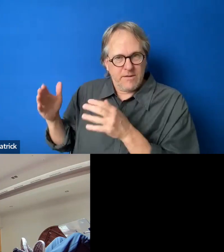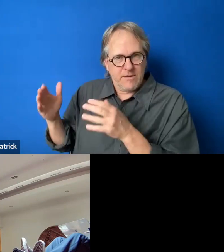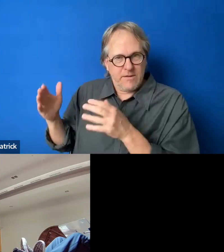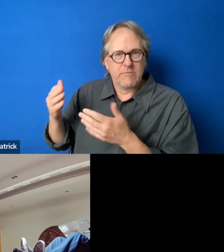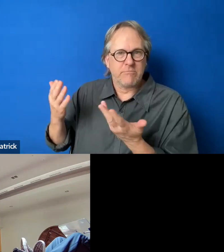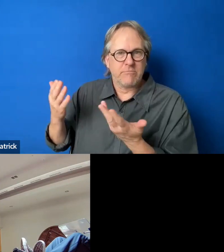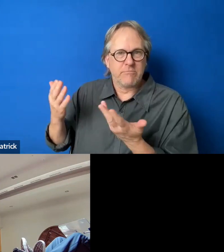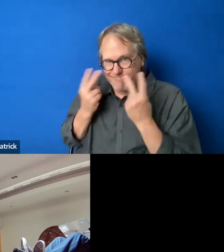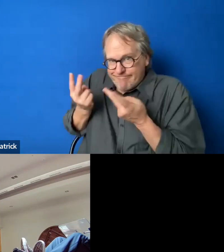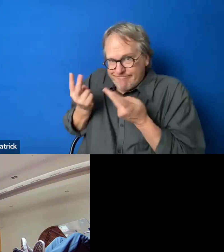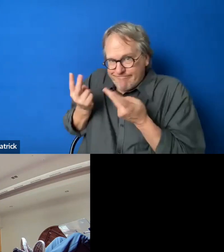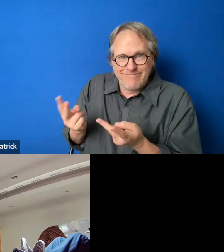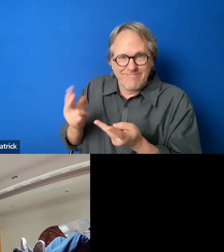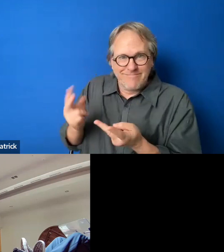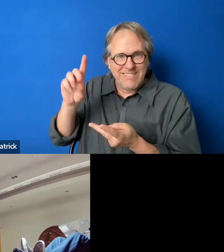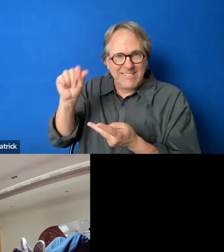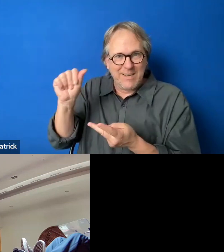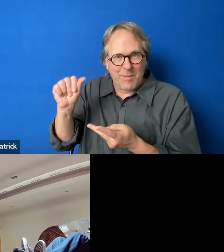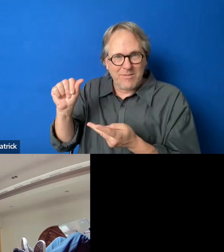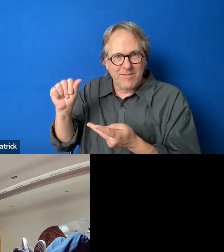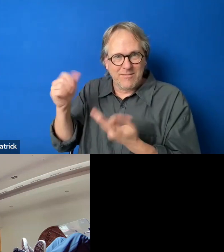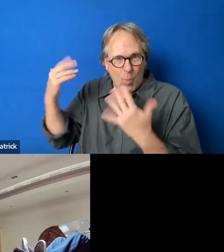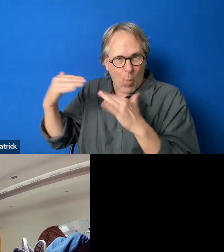visible disabilities.